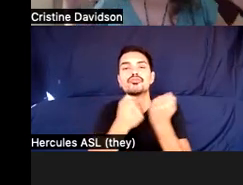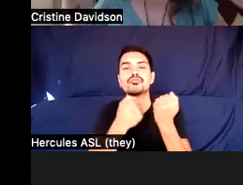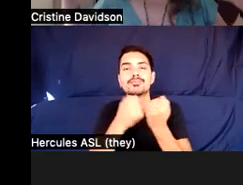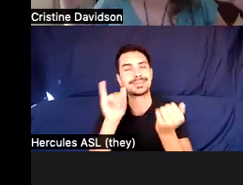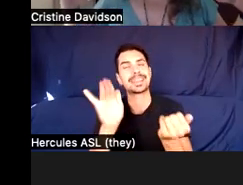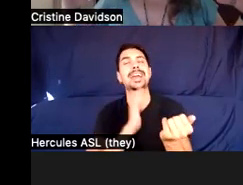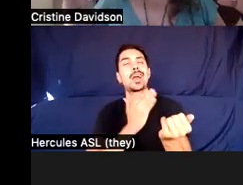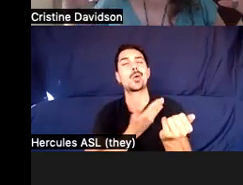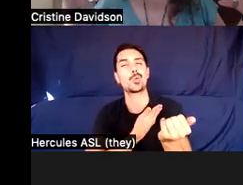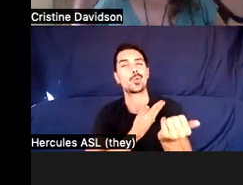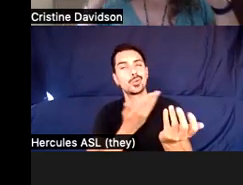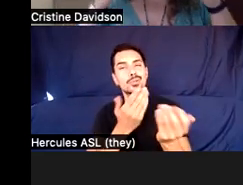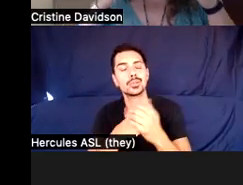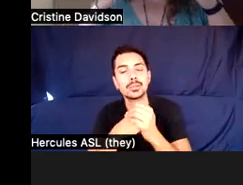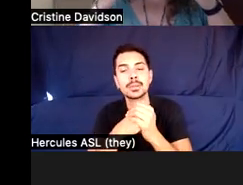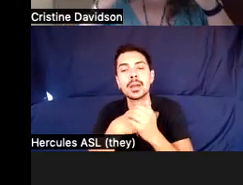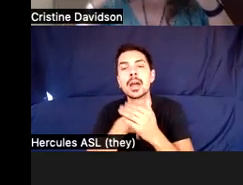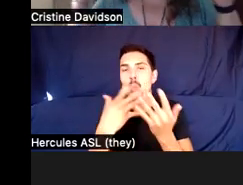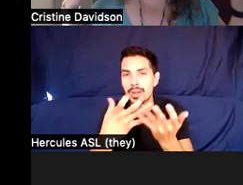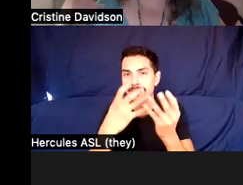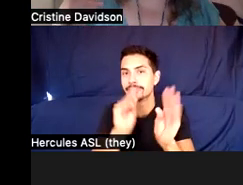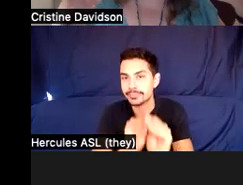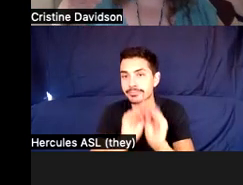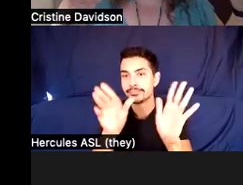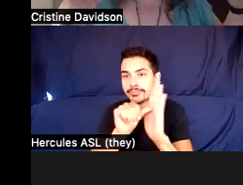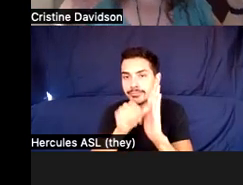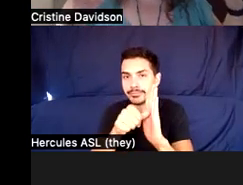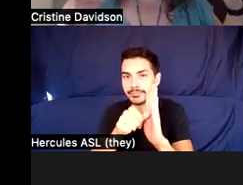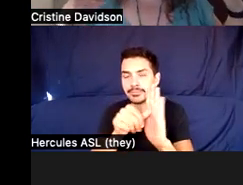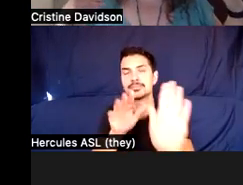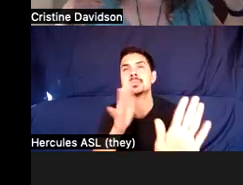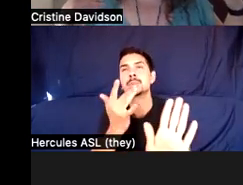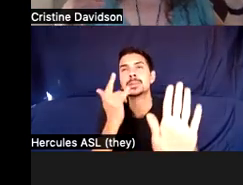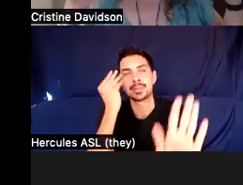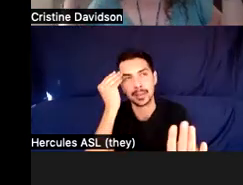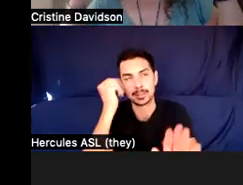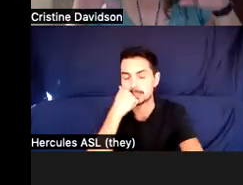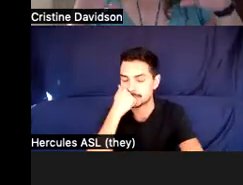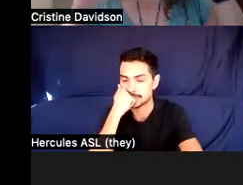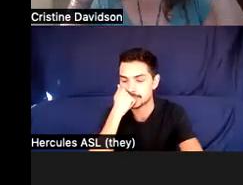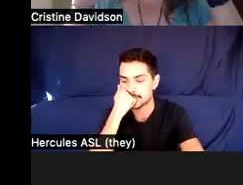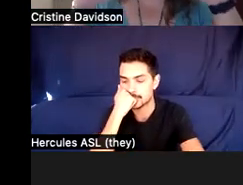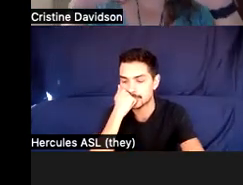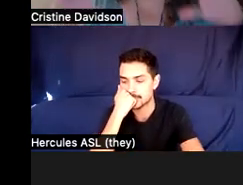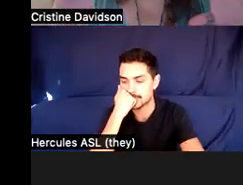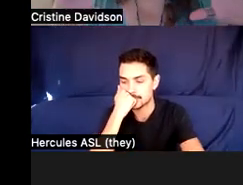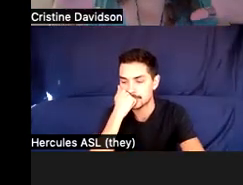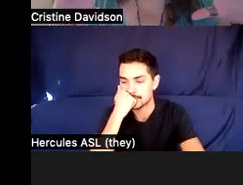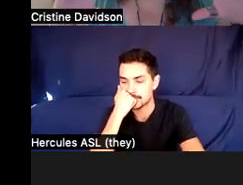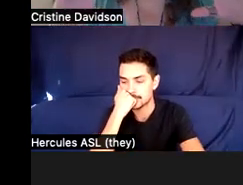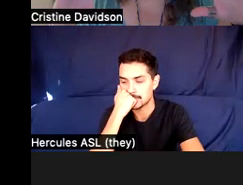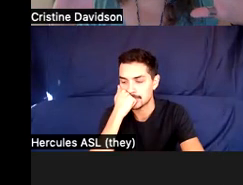make a distinction here that, let me see how to word this. So when you are an advocate in